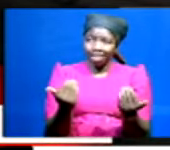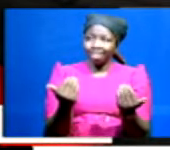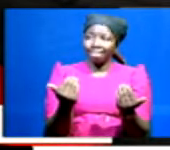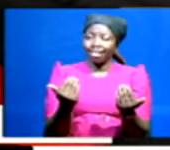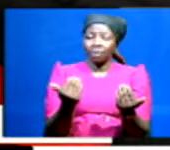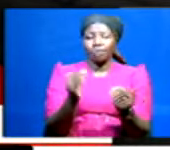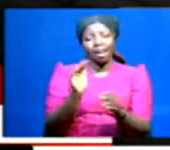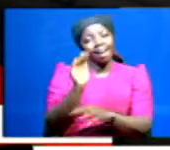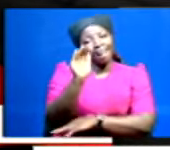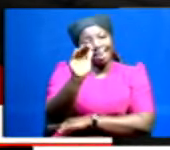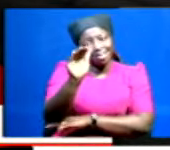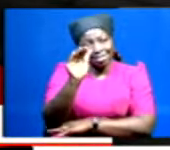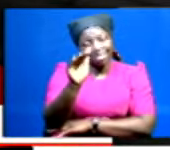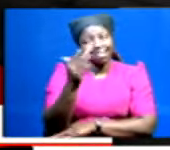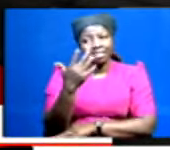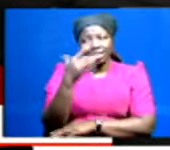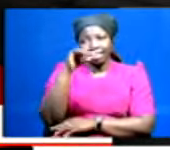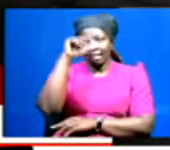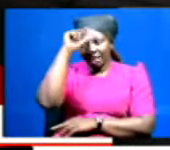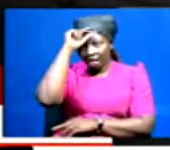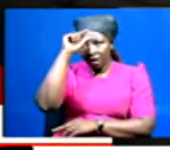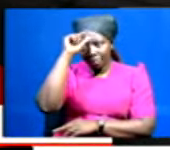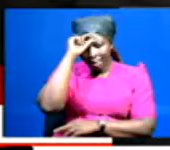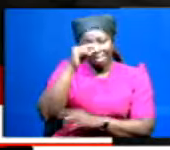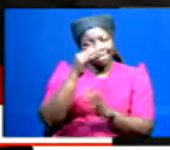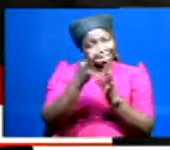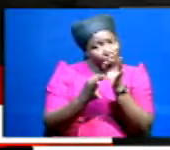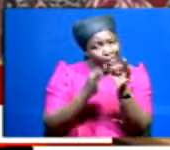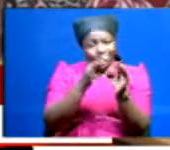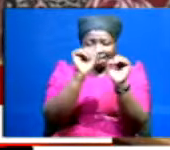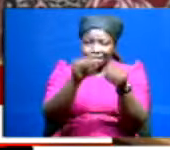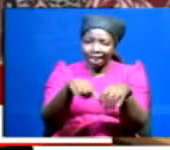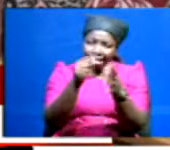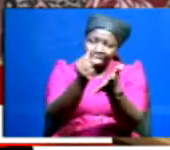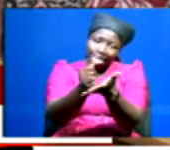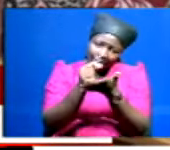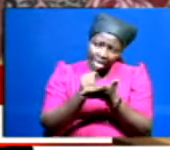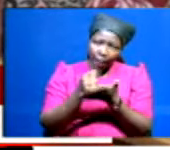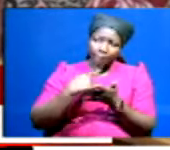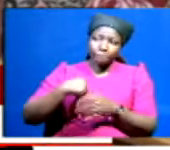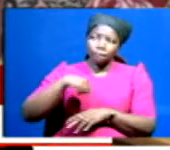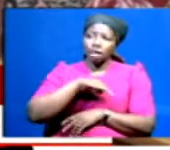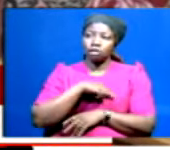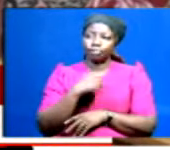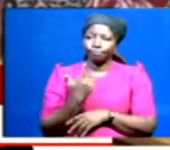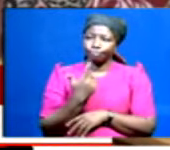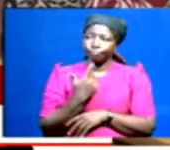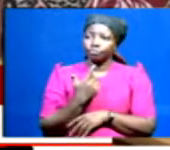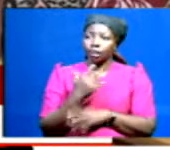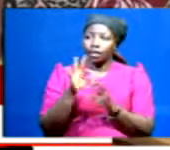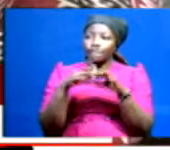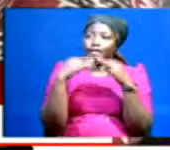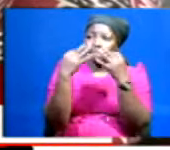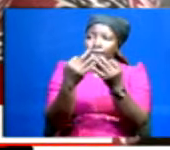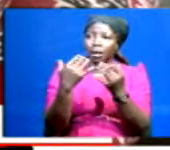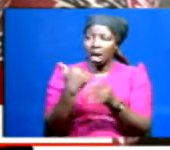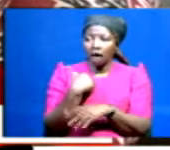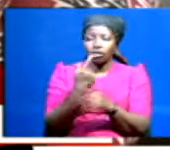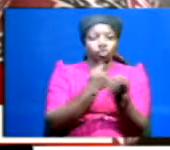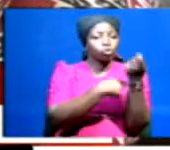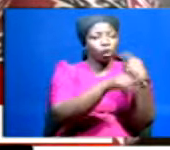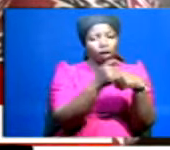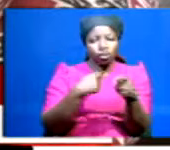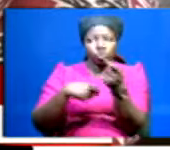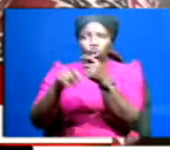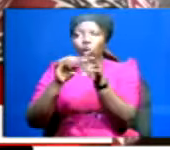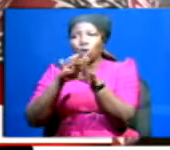tunauliza serikali inaweza kusaidia sisi. According to the family, they have literally sold every of their